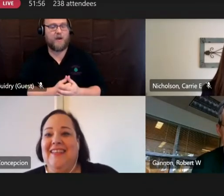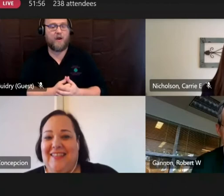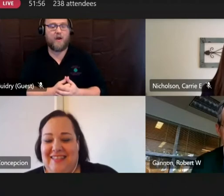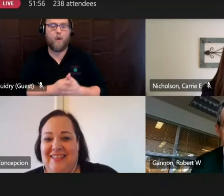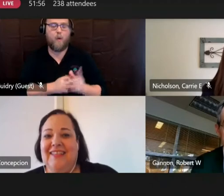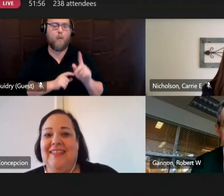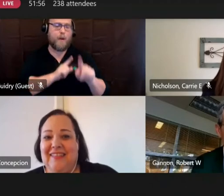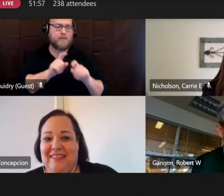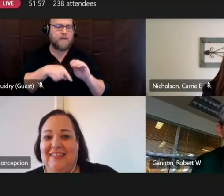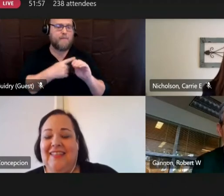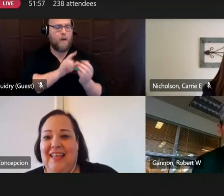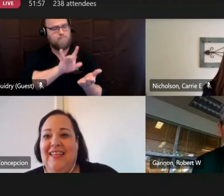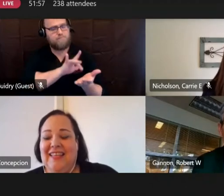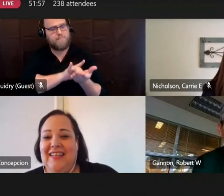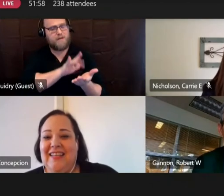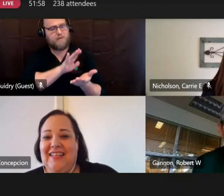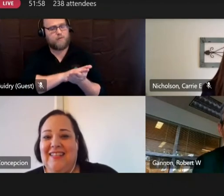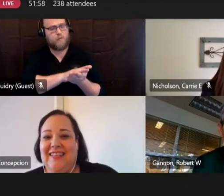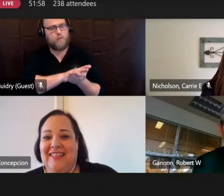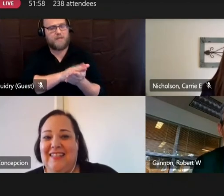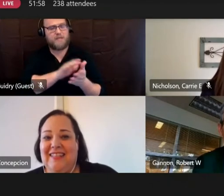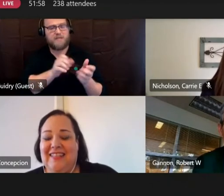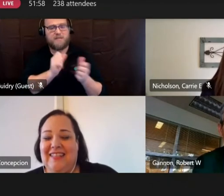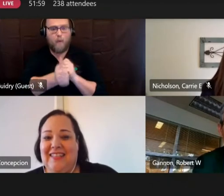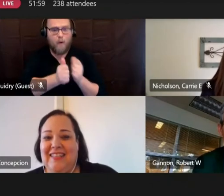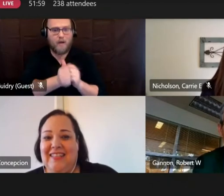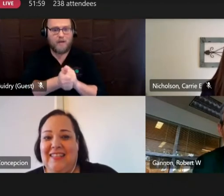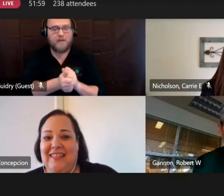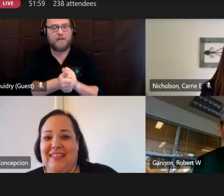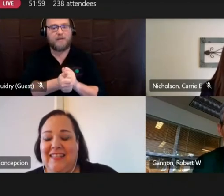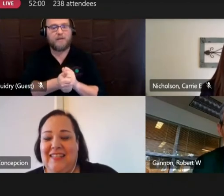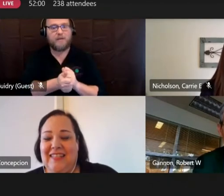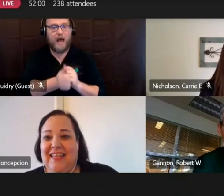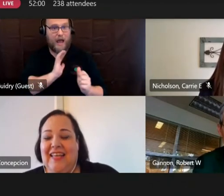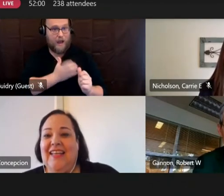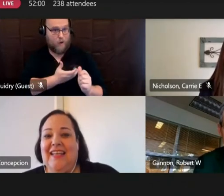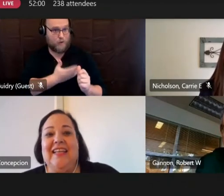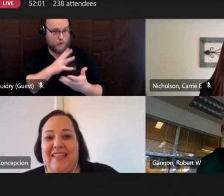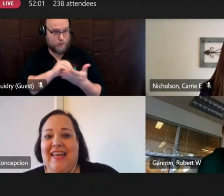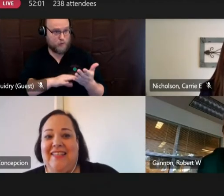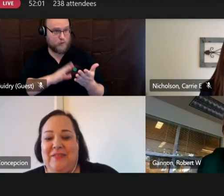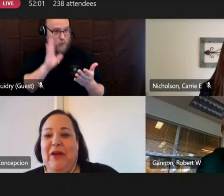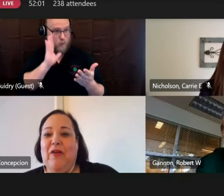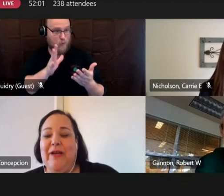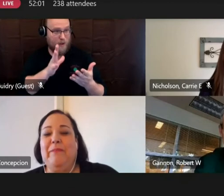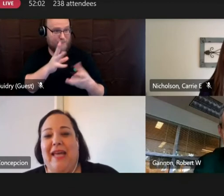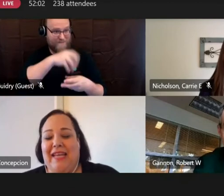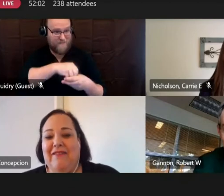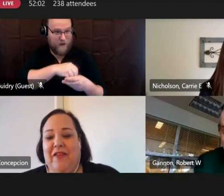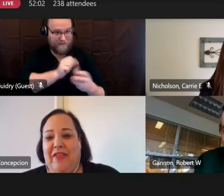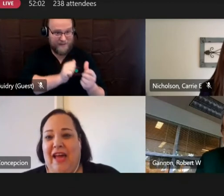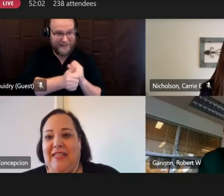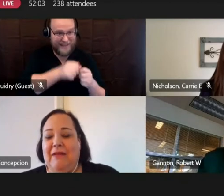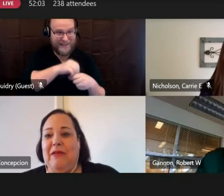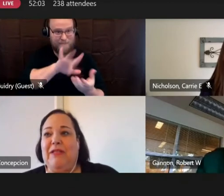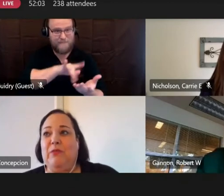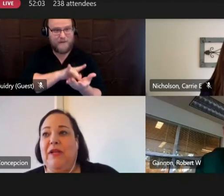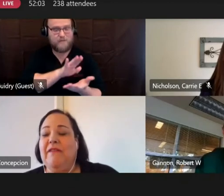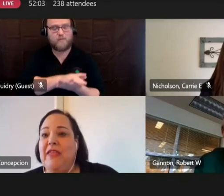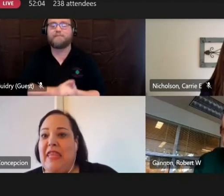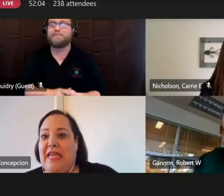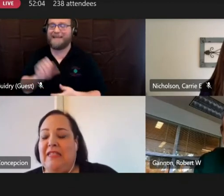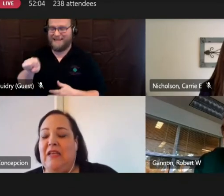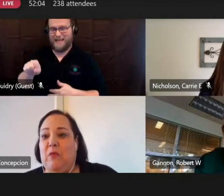is the likelihood that our students will be engaging in athletics in the middle schools? Yes, we are already planning for that. It was one of